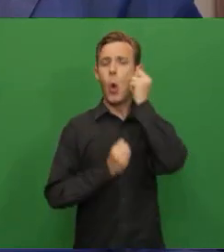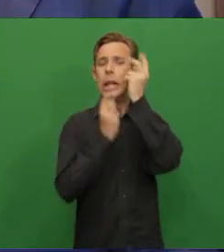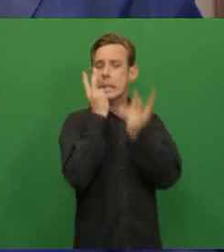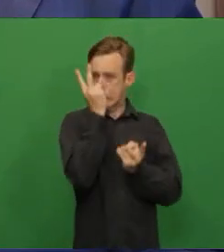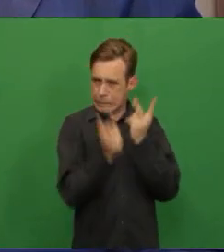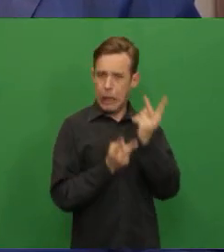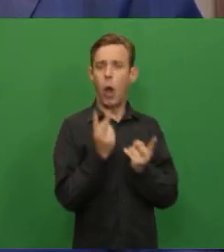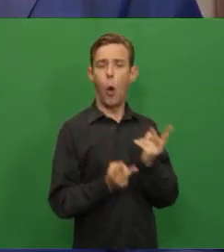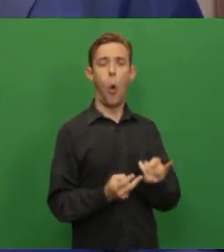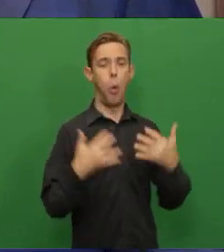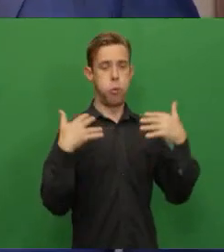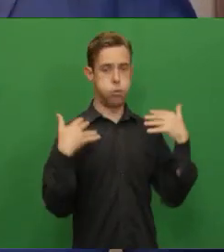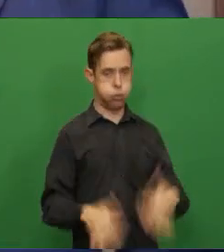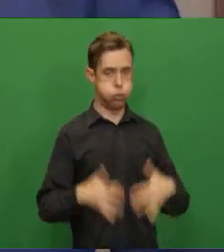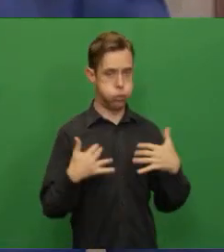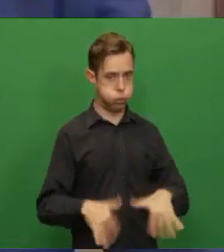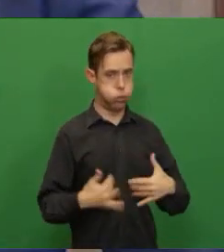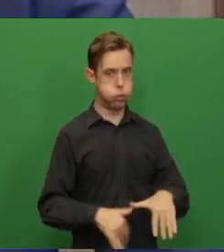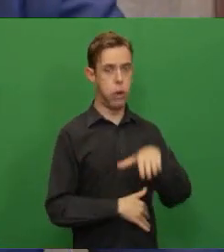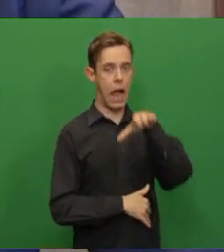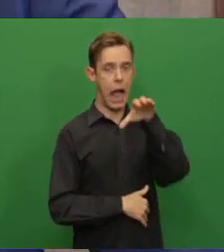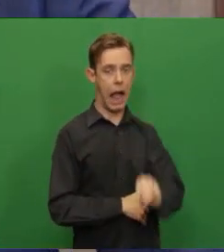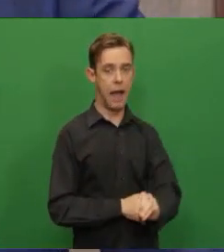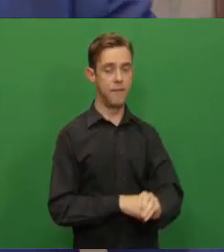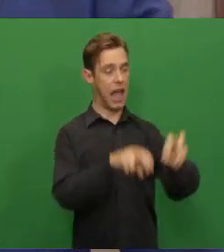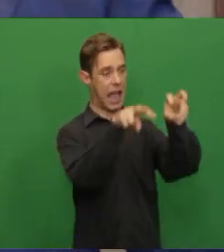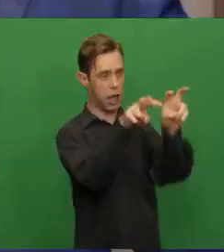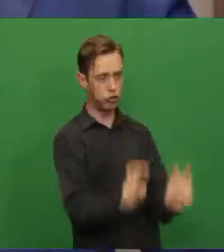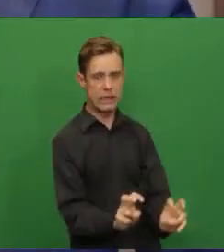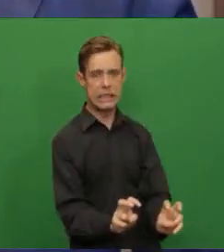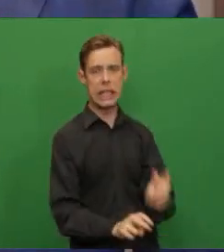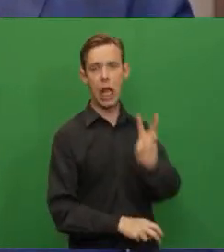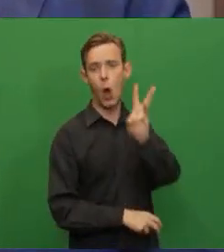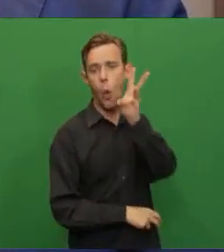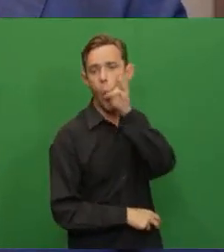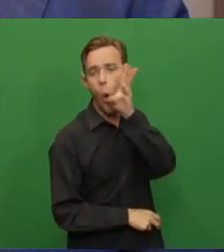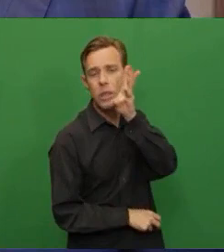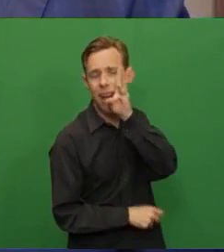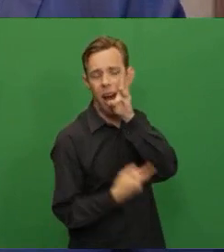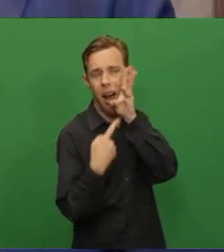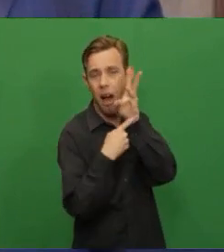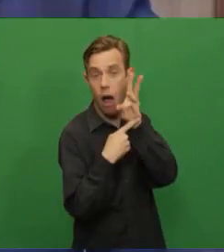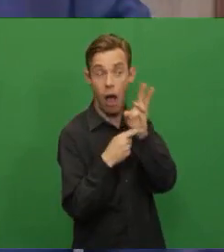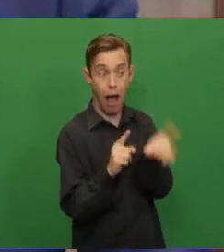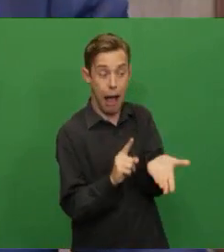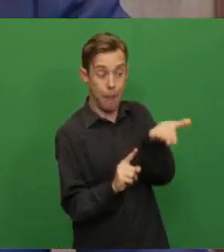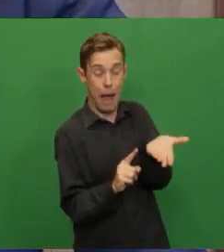the upper end of the inflation target range.